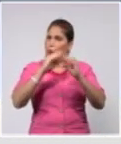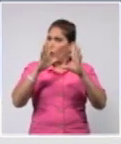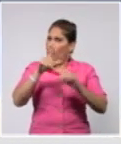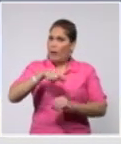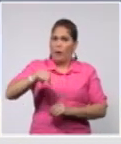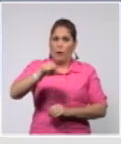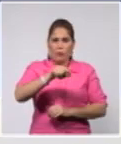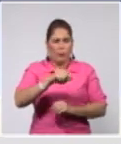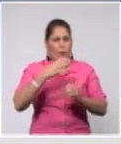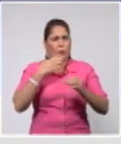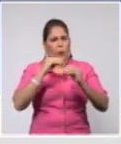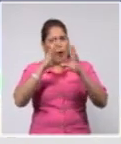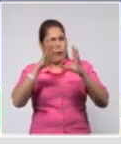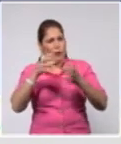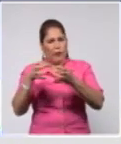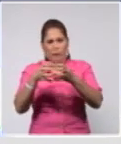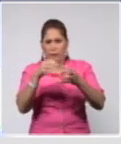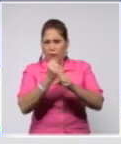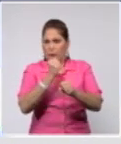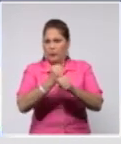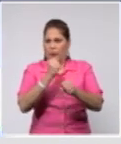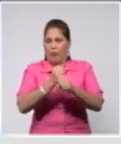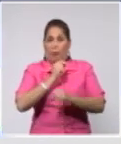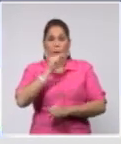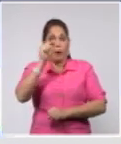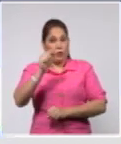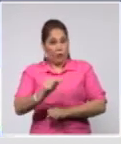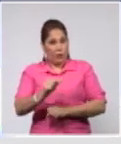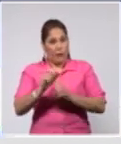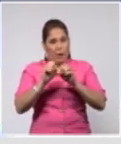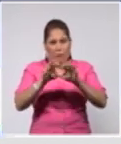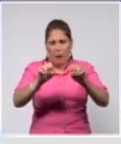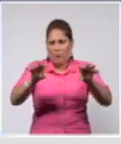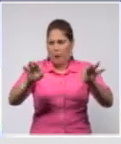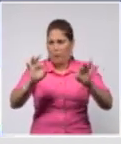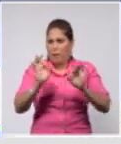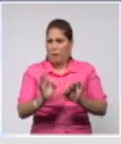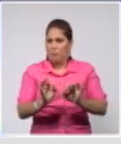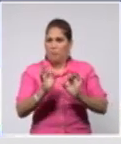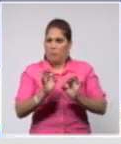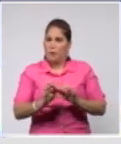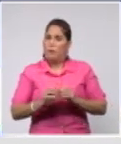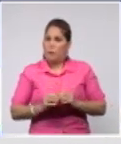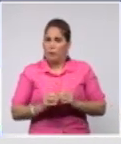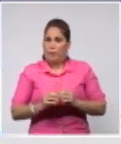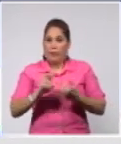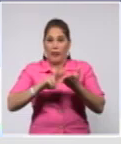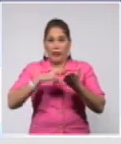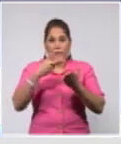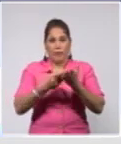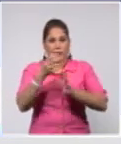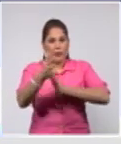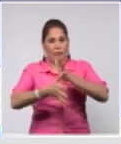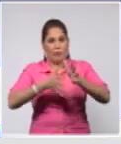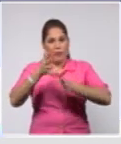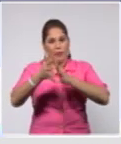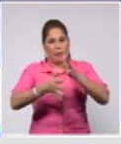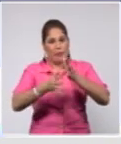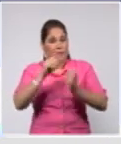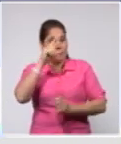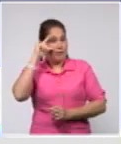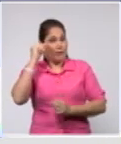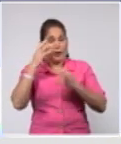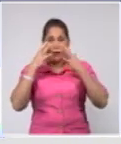Good morning to all of those who make this broadcast possible, to Abdiel, to our sign language